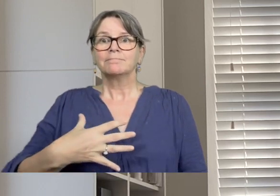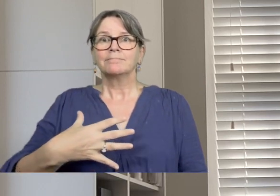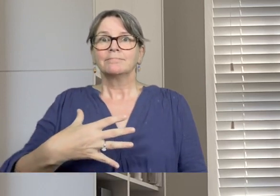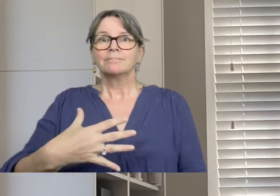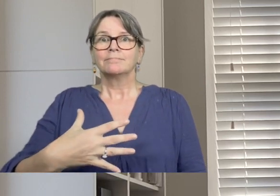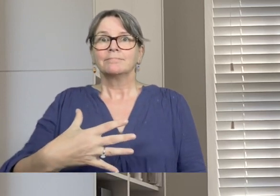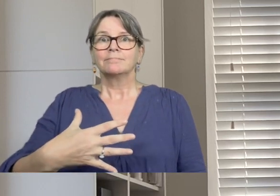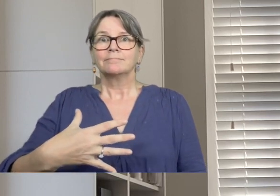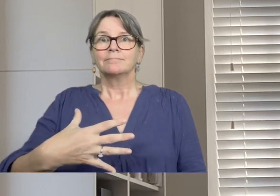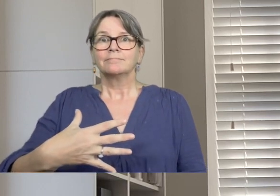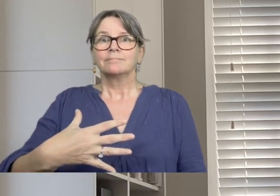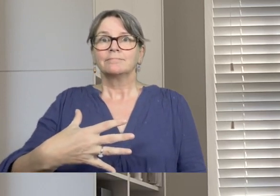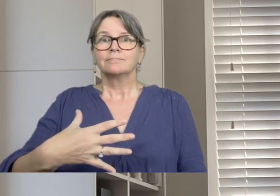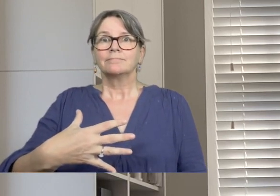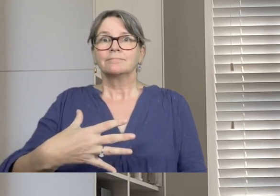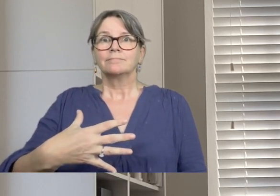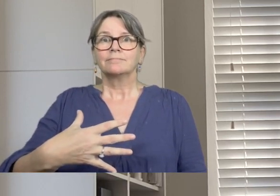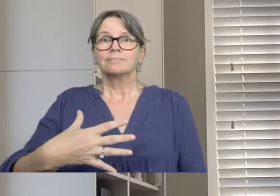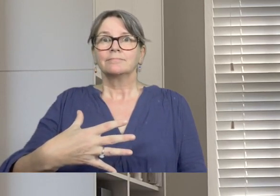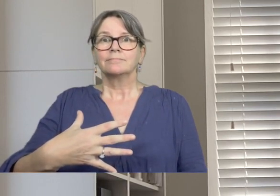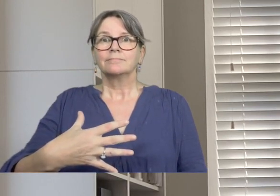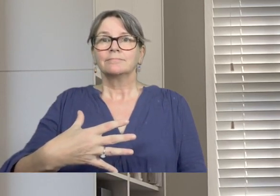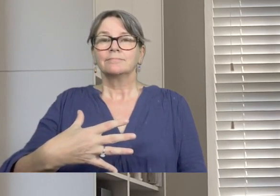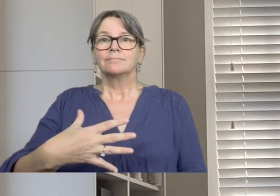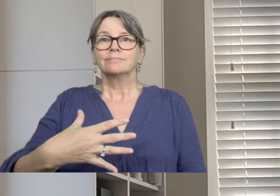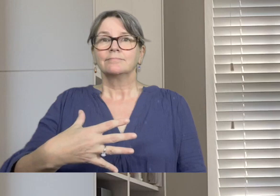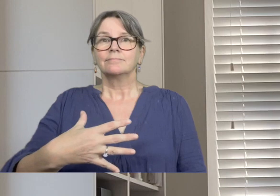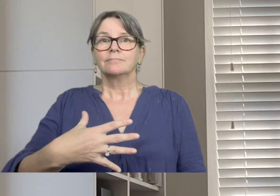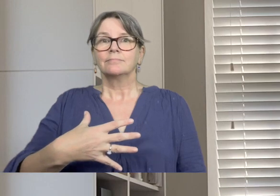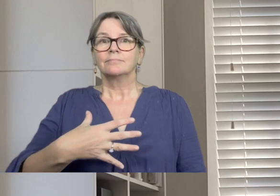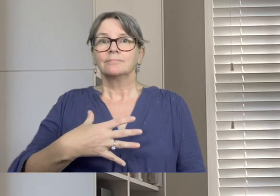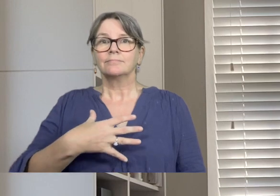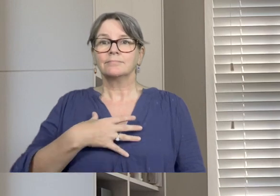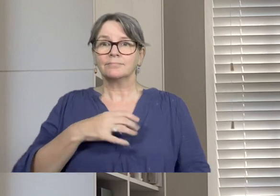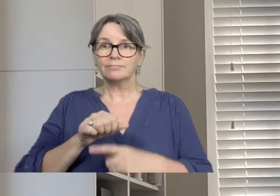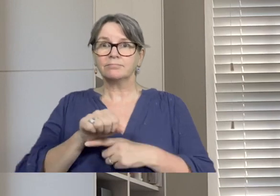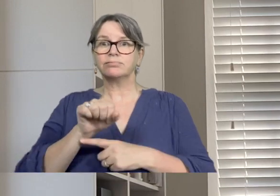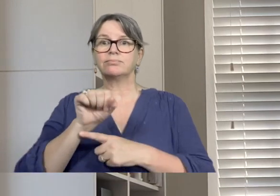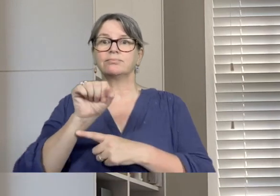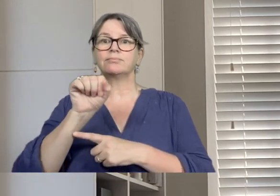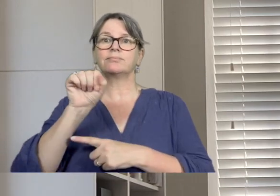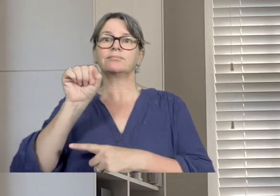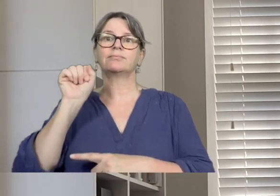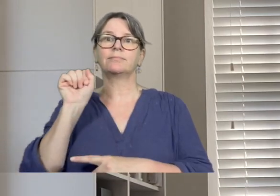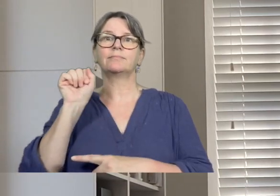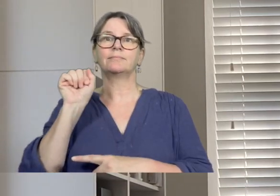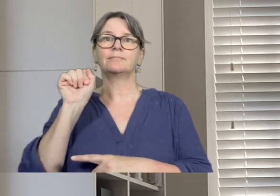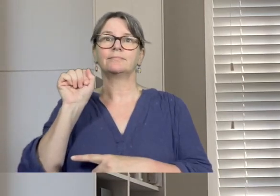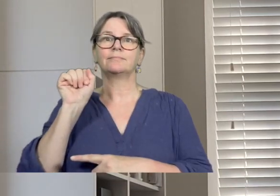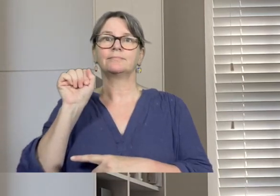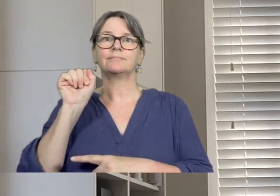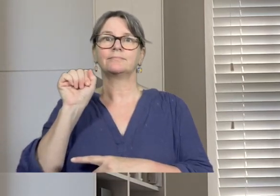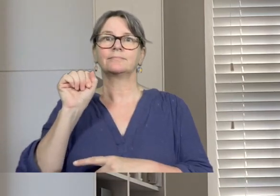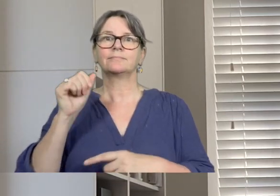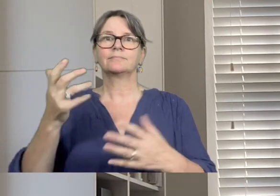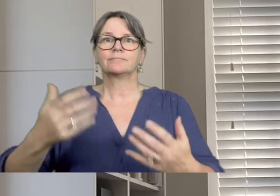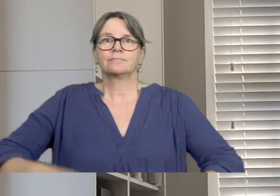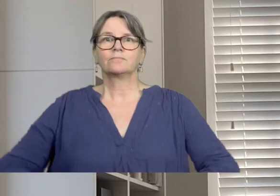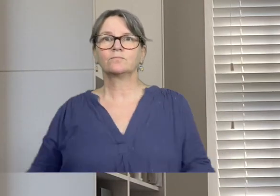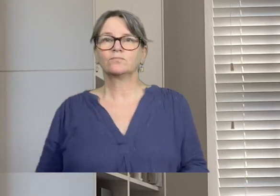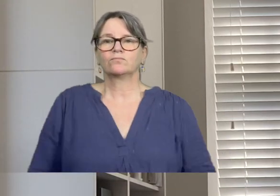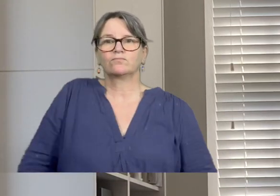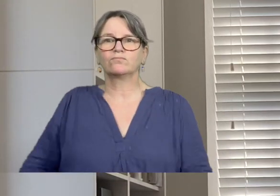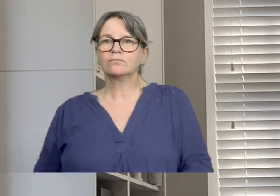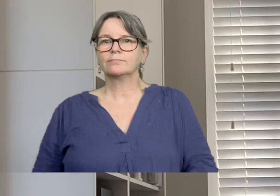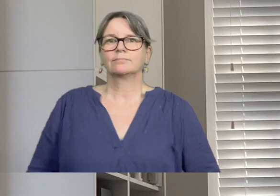Deepen. We're going to breathe in. We're going to breathe out. We're going to grow all the way up through the